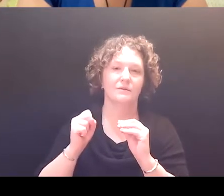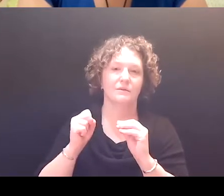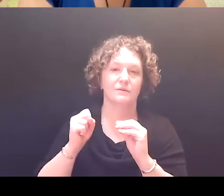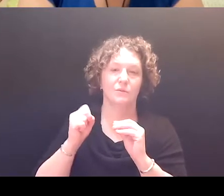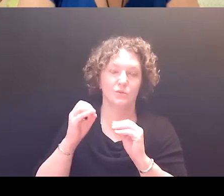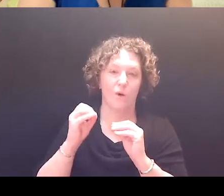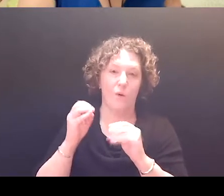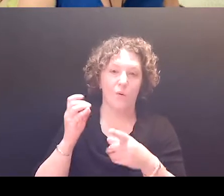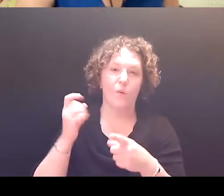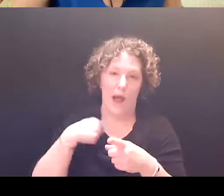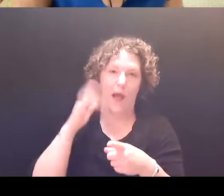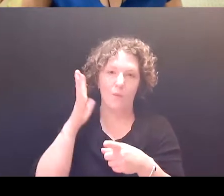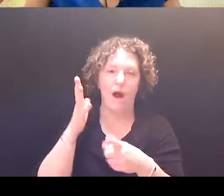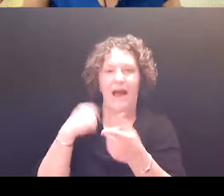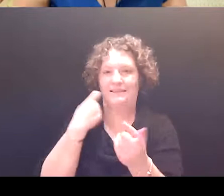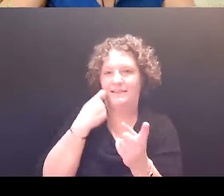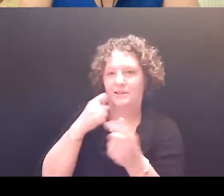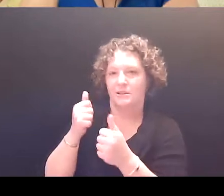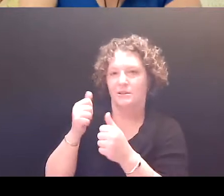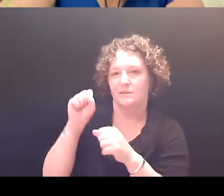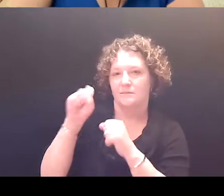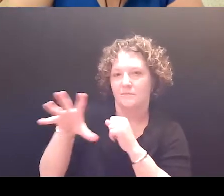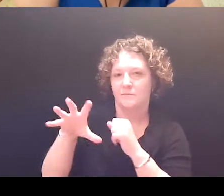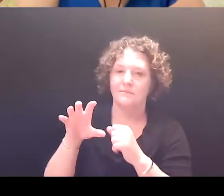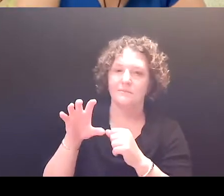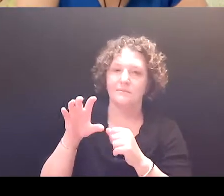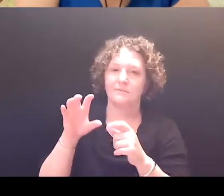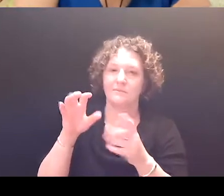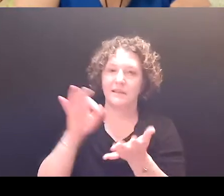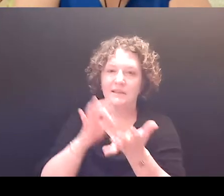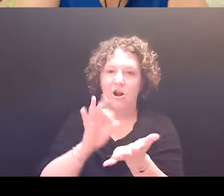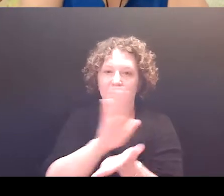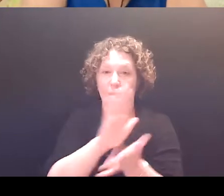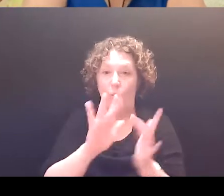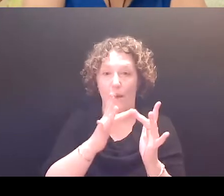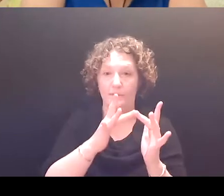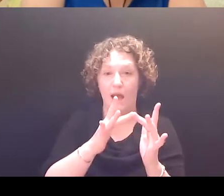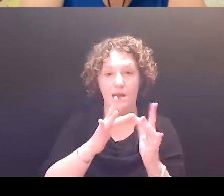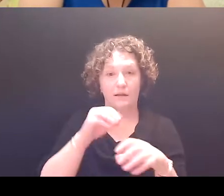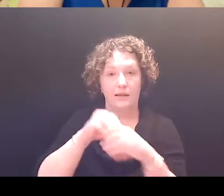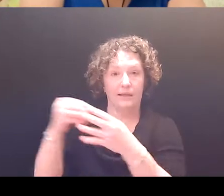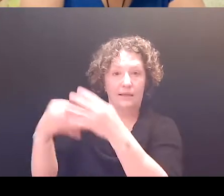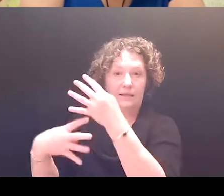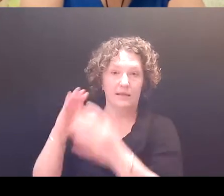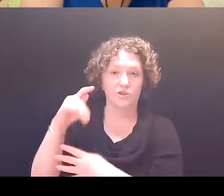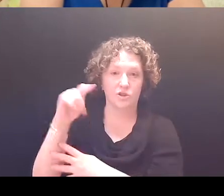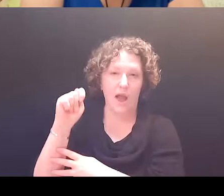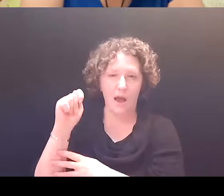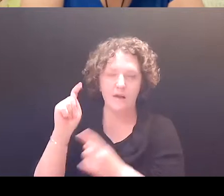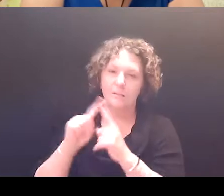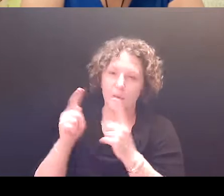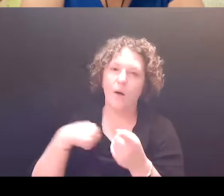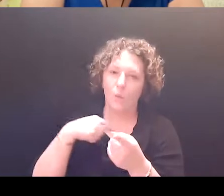this session. So, I just put that Sarah's